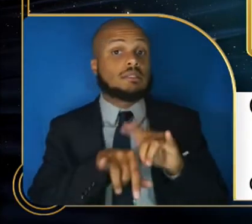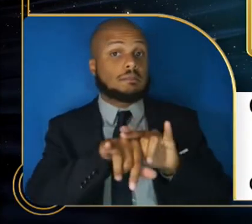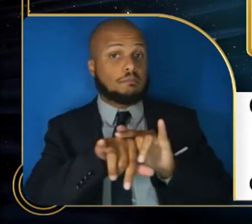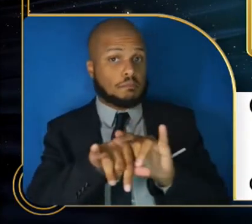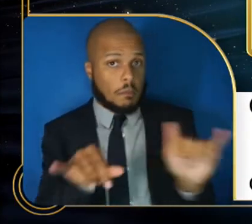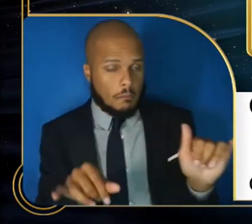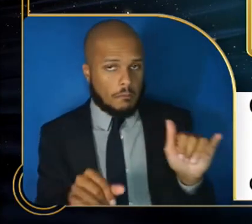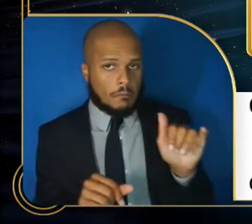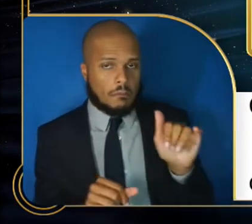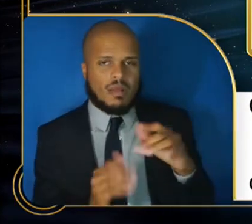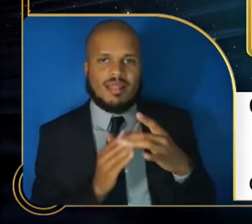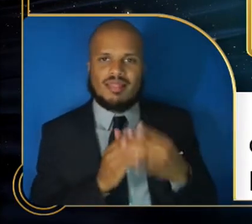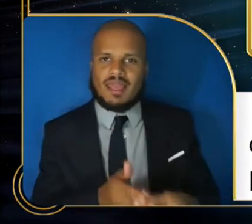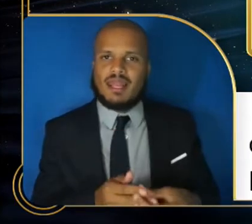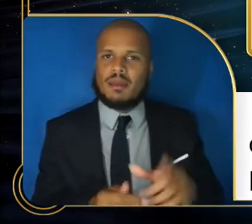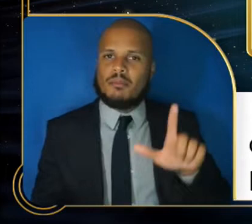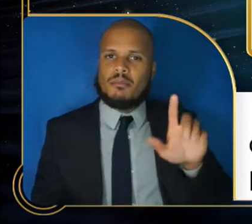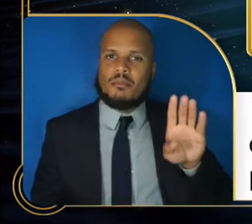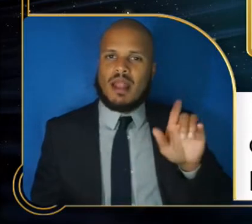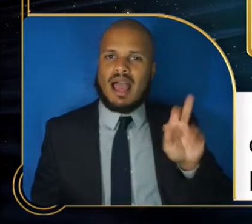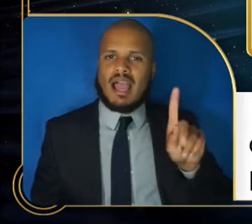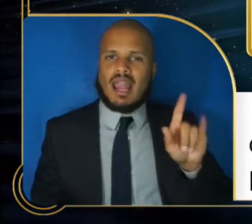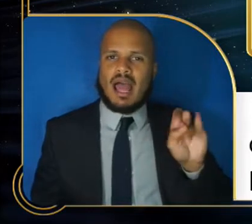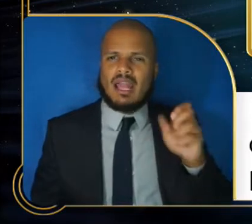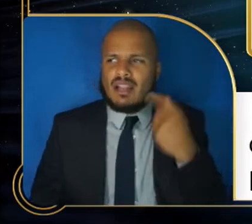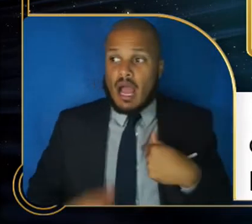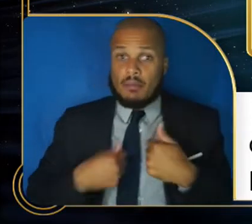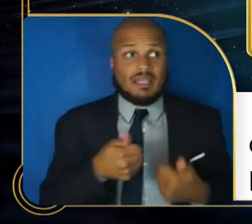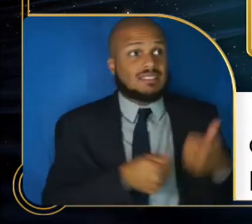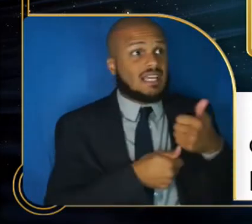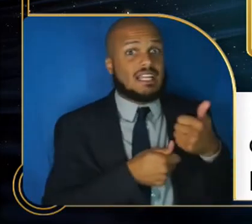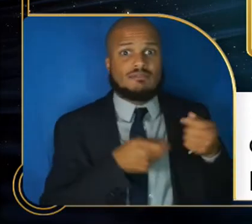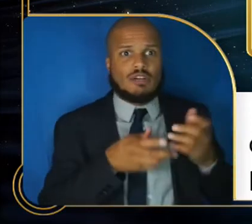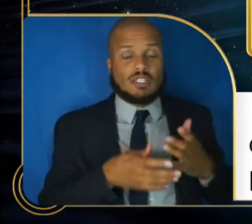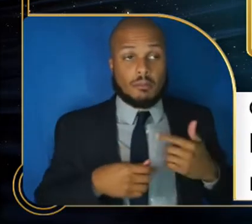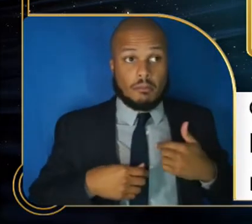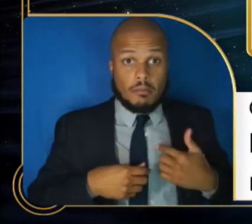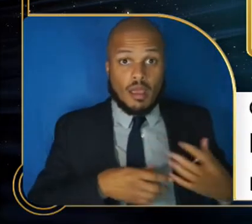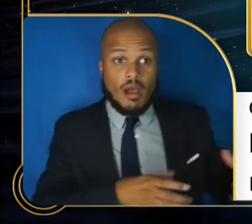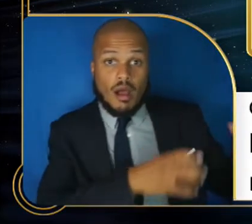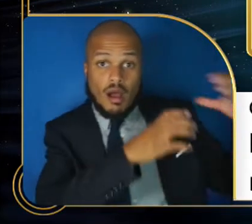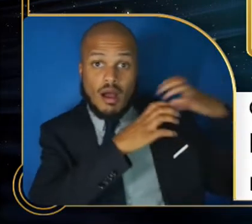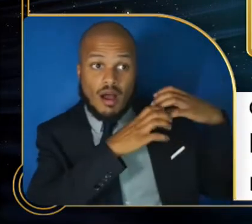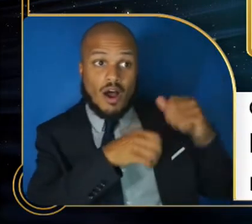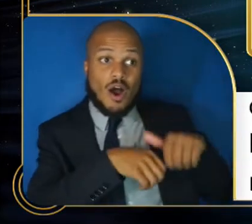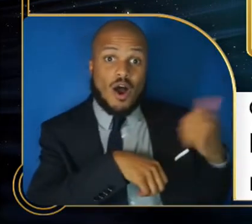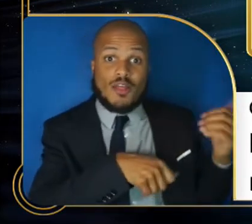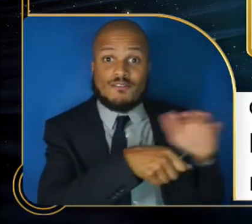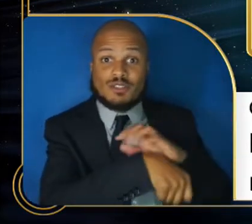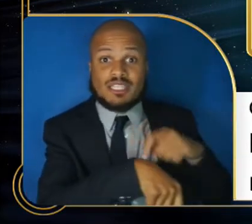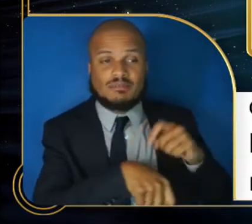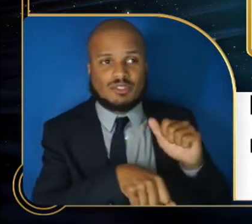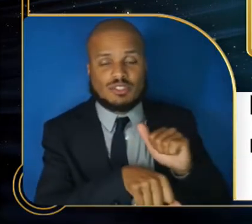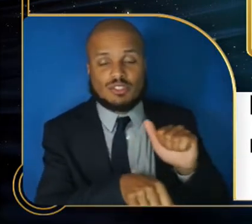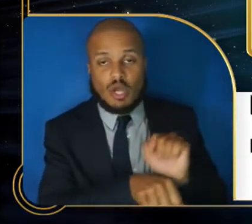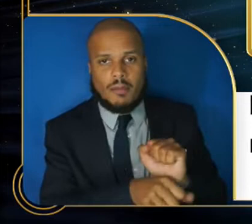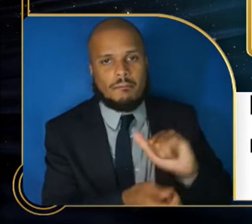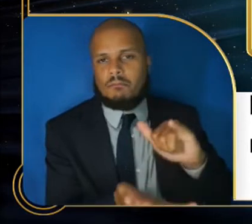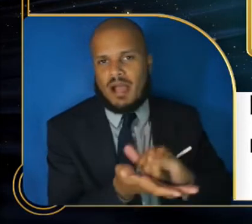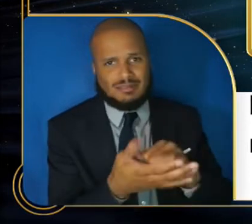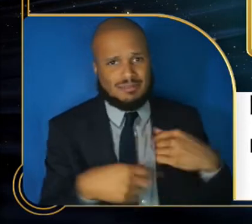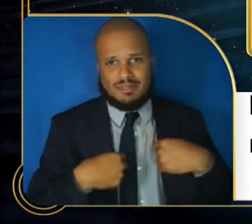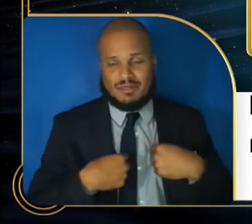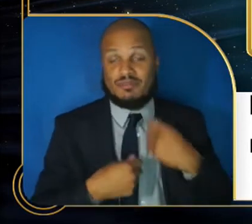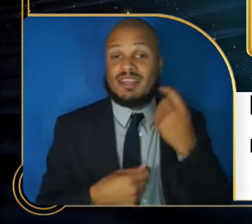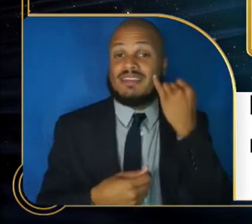leads BlackLine. I'm an executive director. I could not have another full-time job. So when you meet someone like